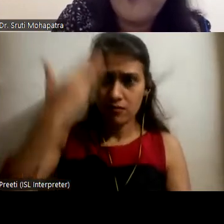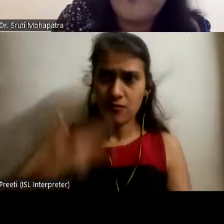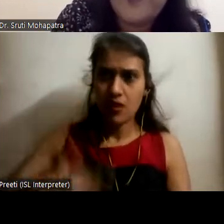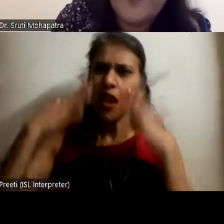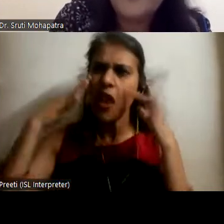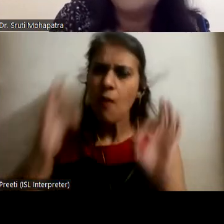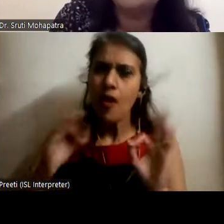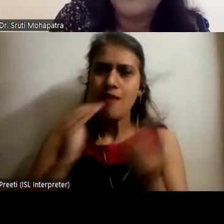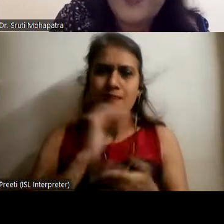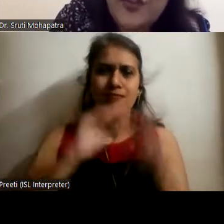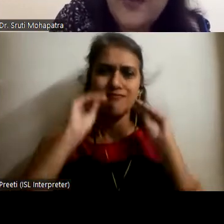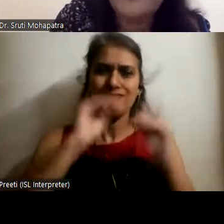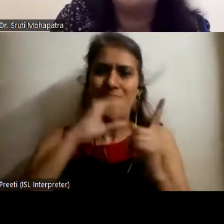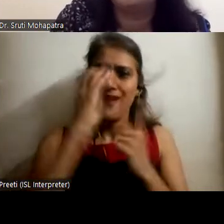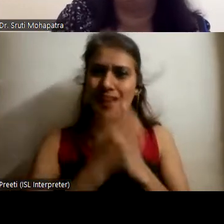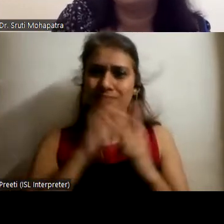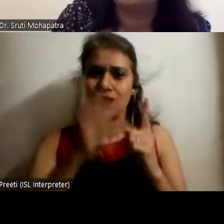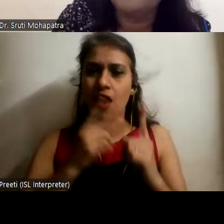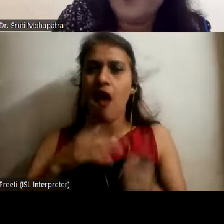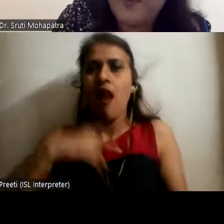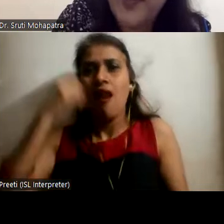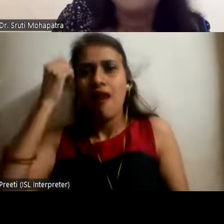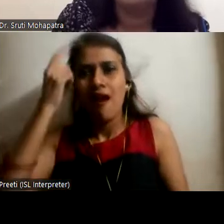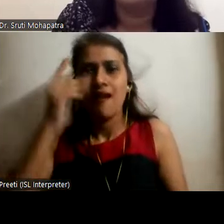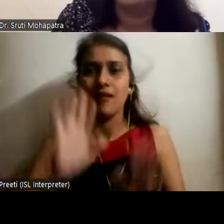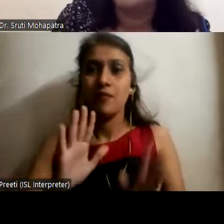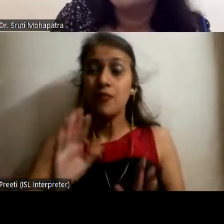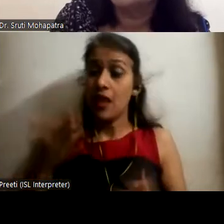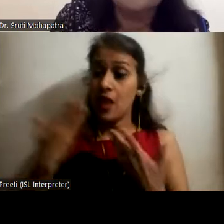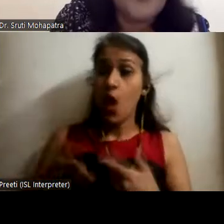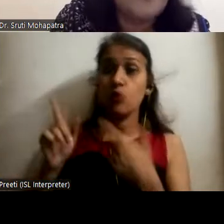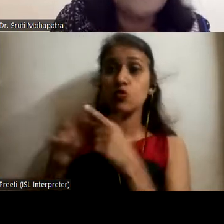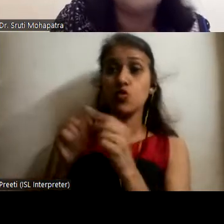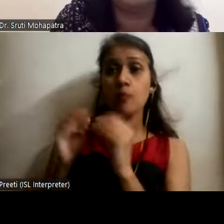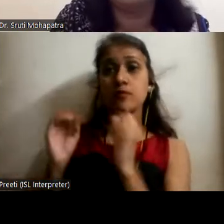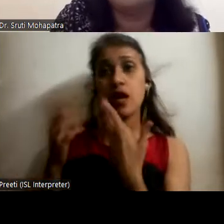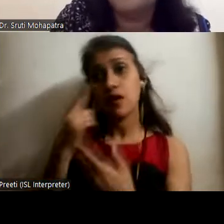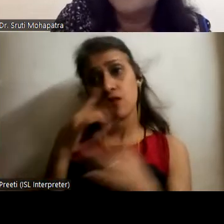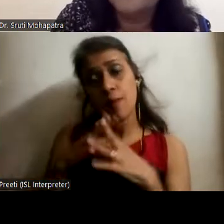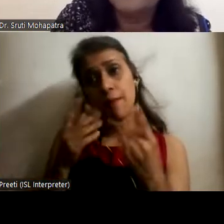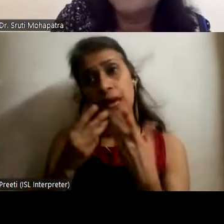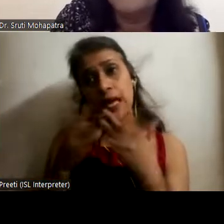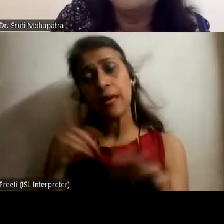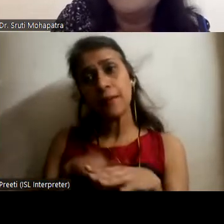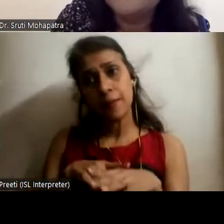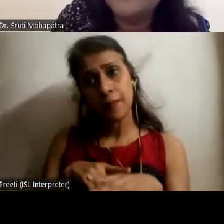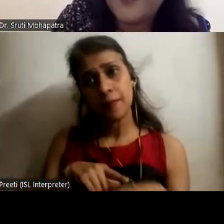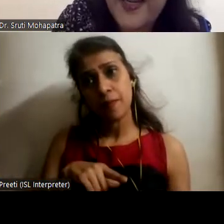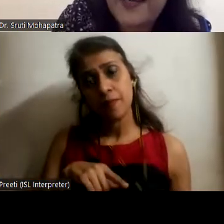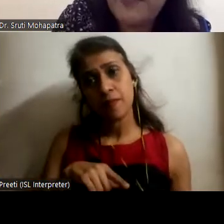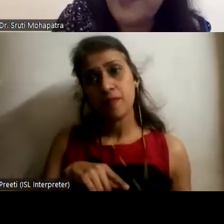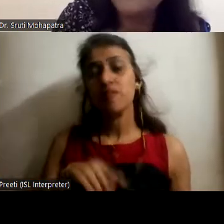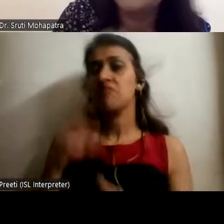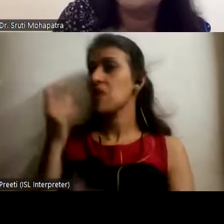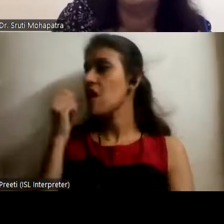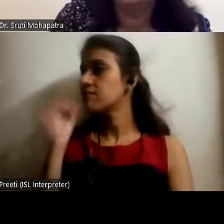every family. And add to that, now they are bread earners. Sometimes they lead